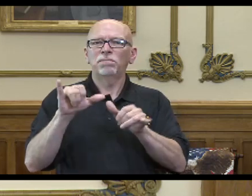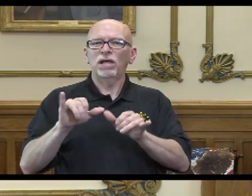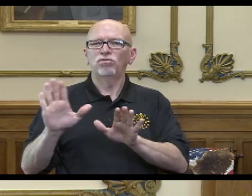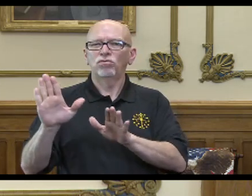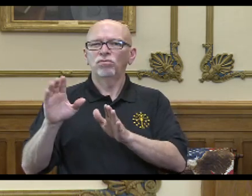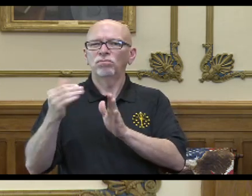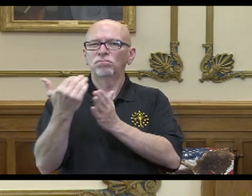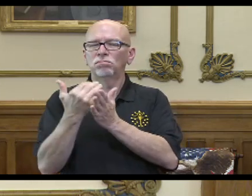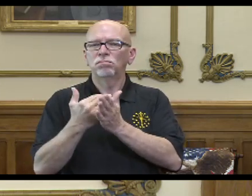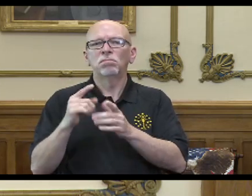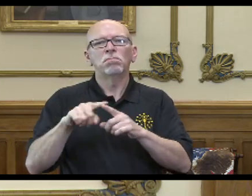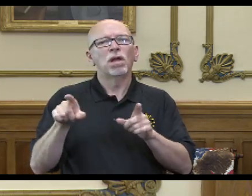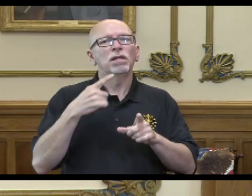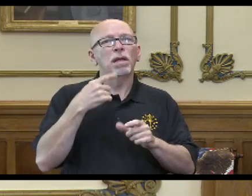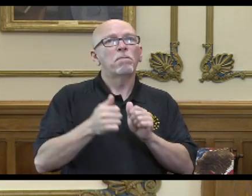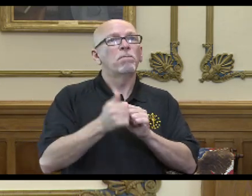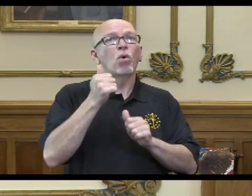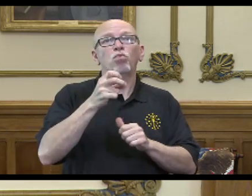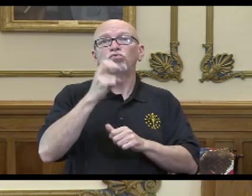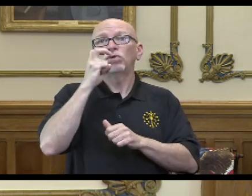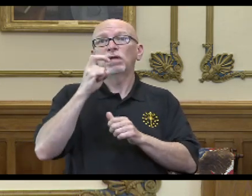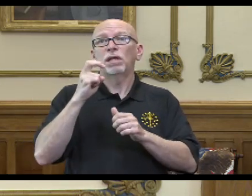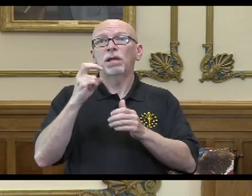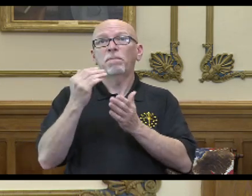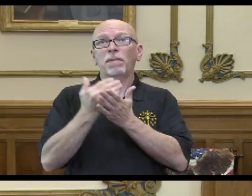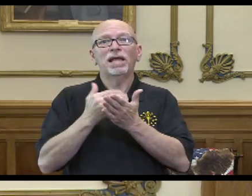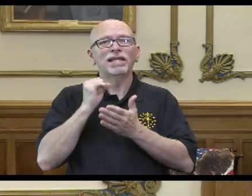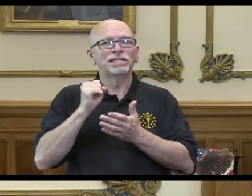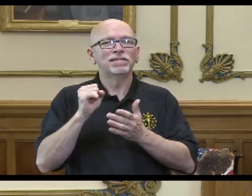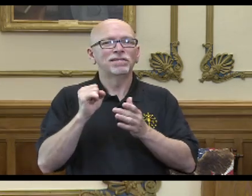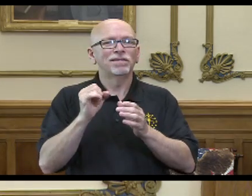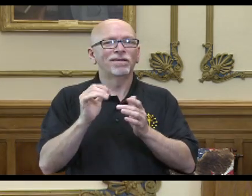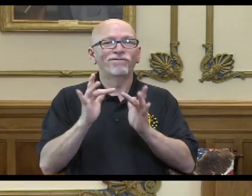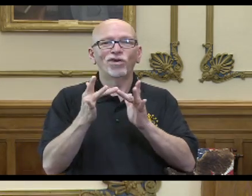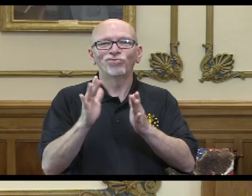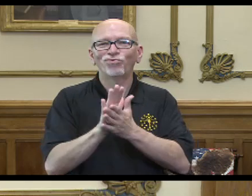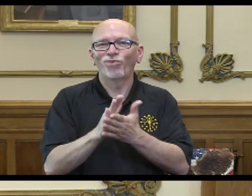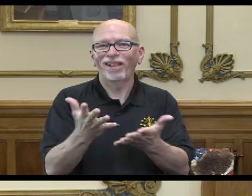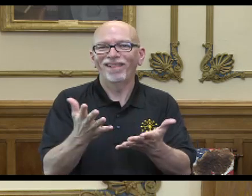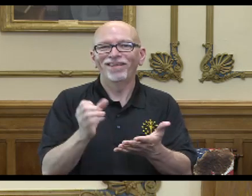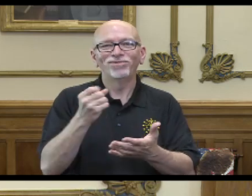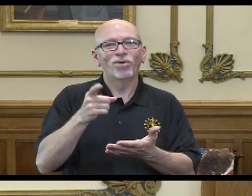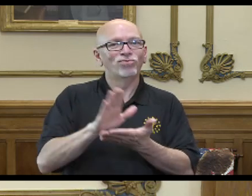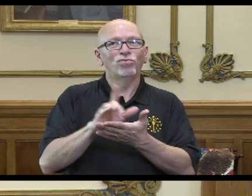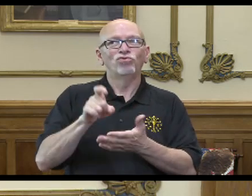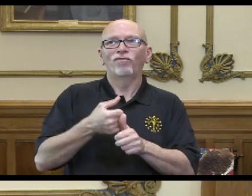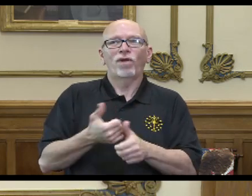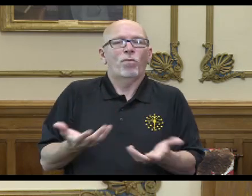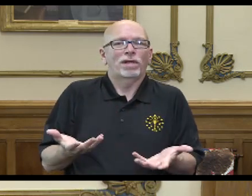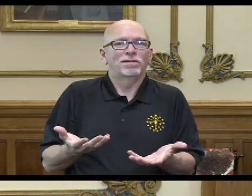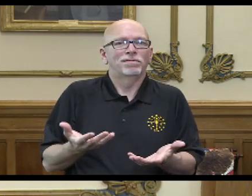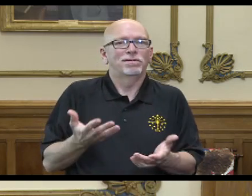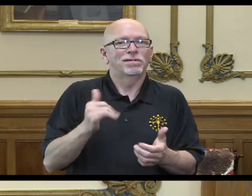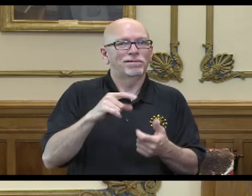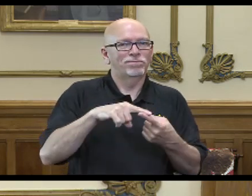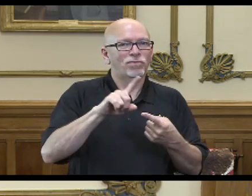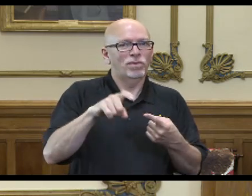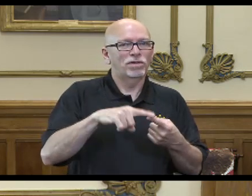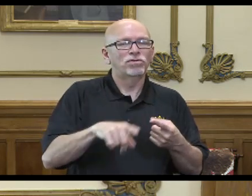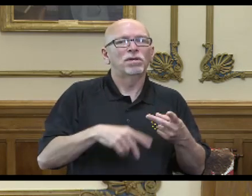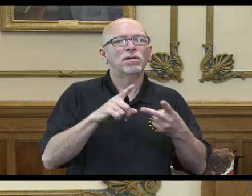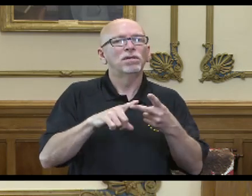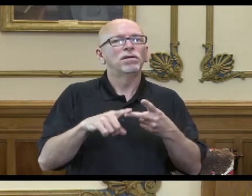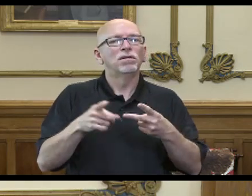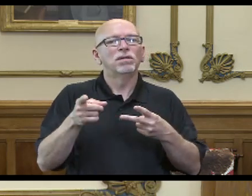says the most restrictive measures are virtual schools. So which ones should schools do? That's question number one. And